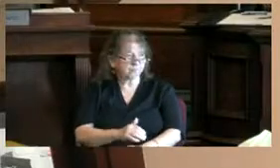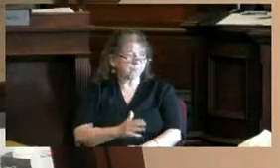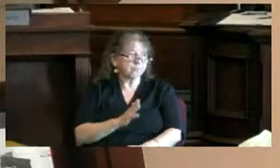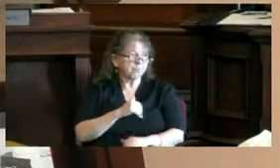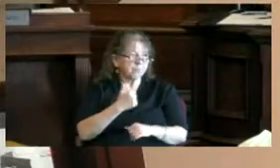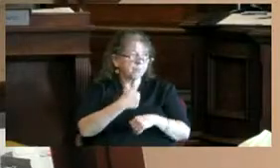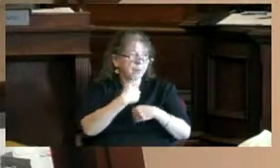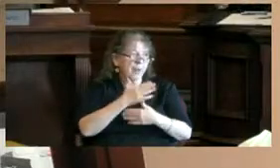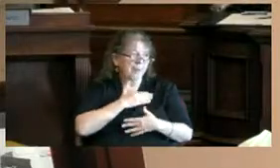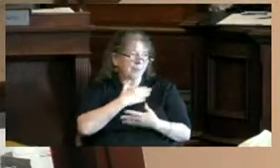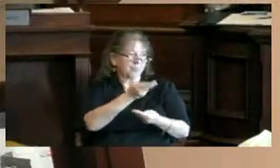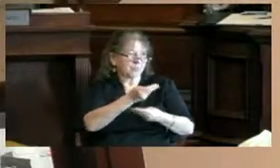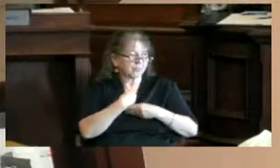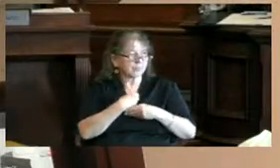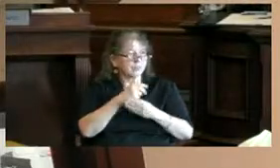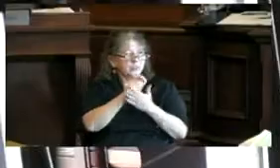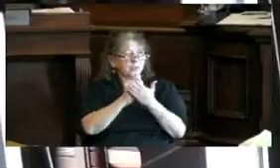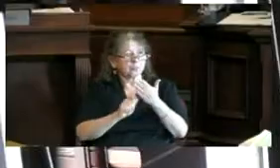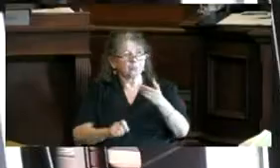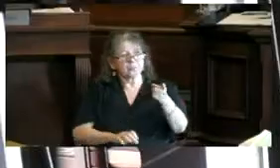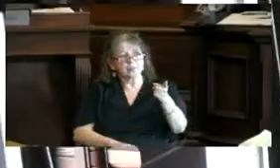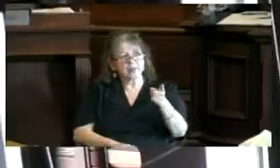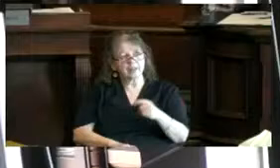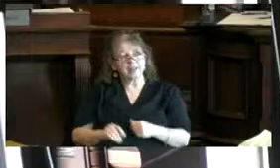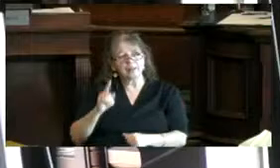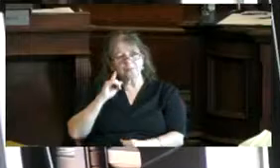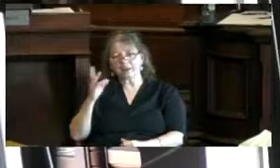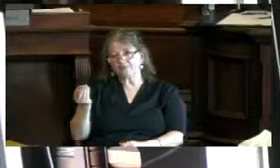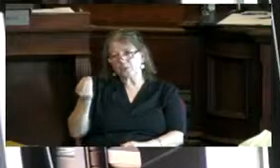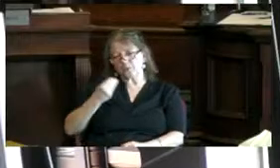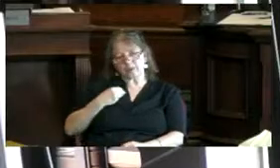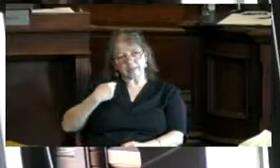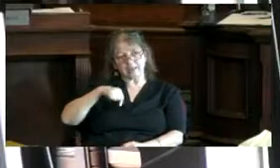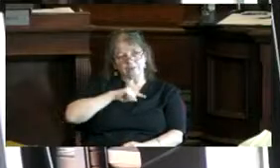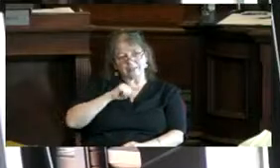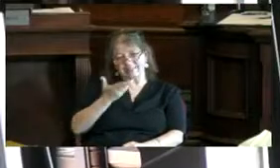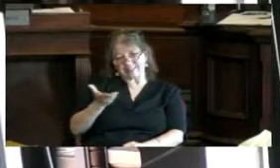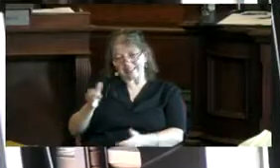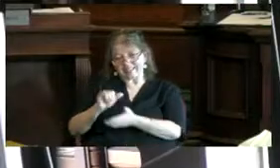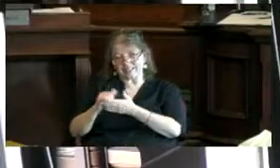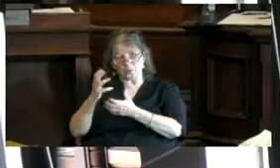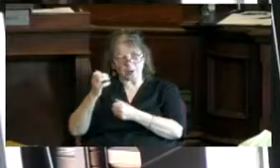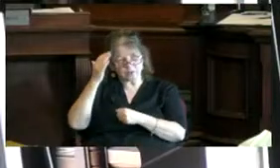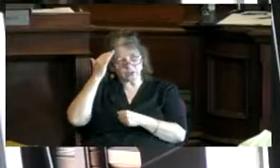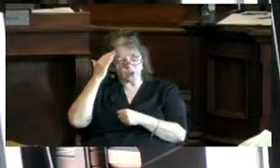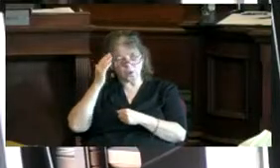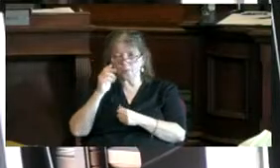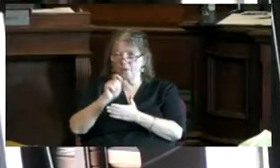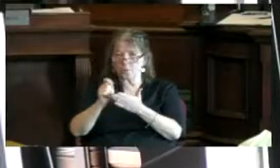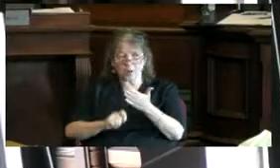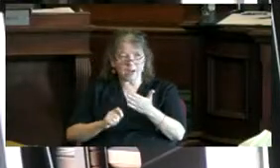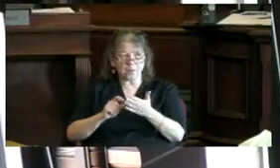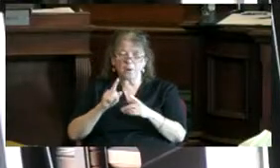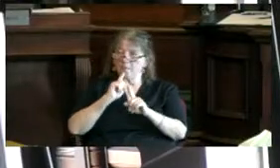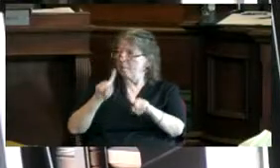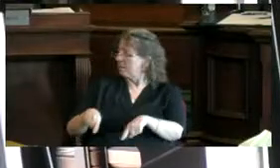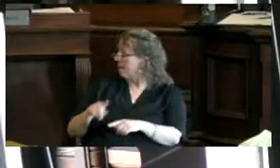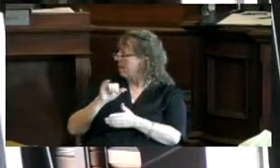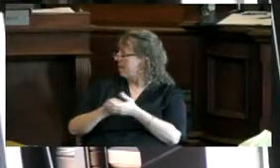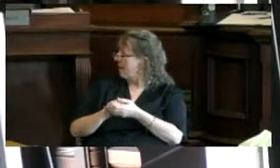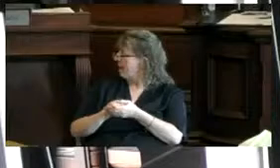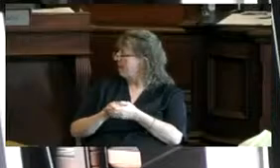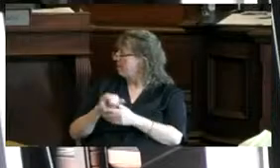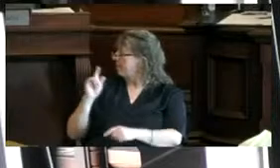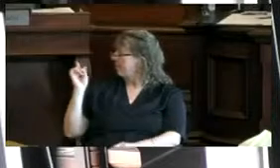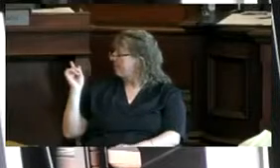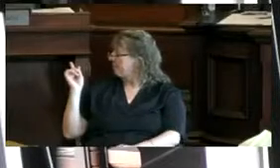writing. Yeah, I think if you provide us with some of the items that you wanted in writing, we'll respond to those specifically and go back to what we heard at the meeting.